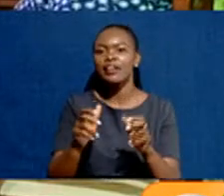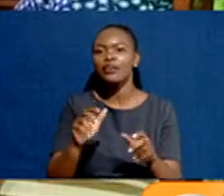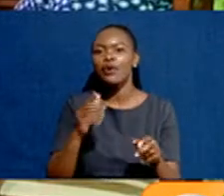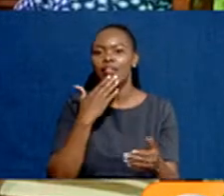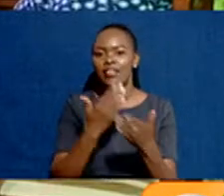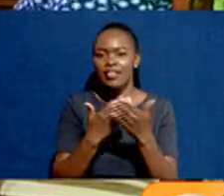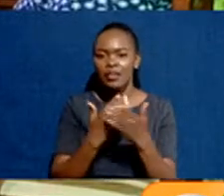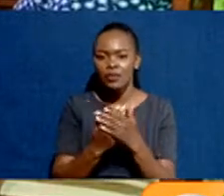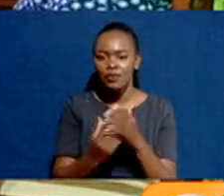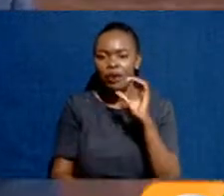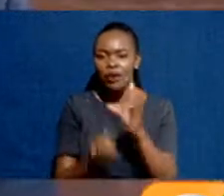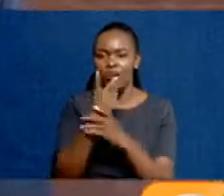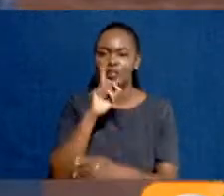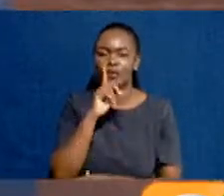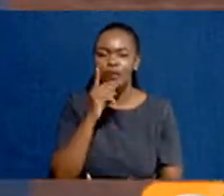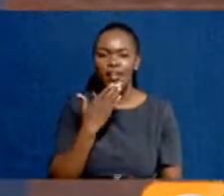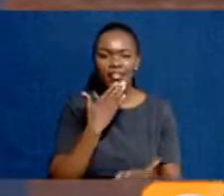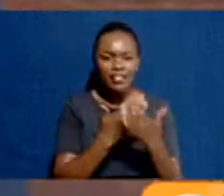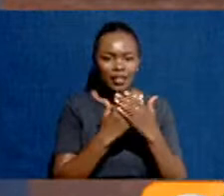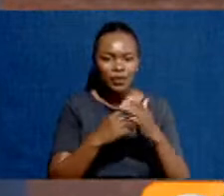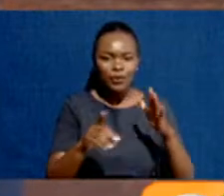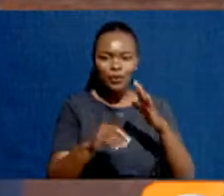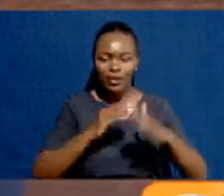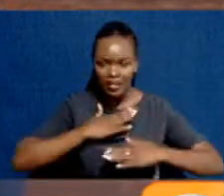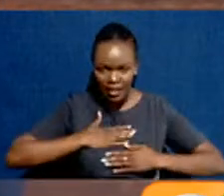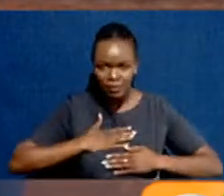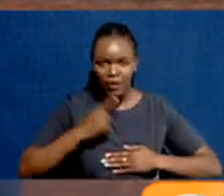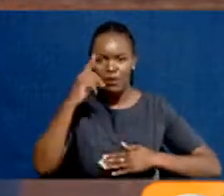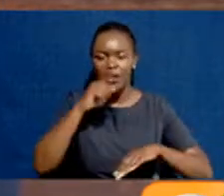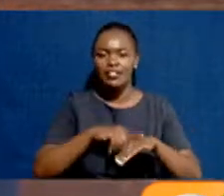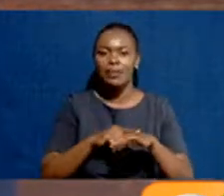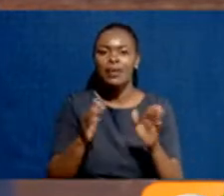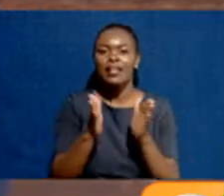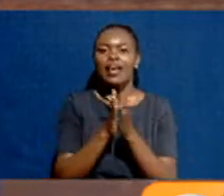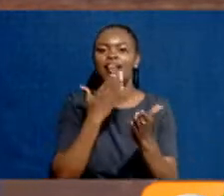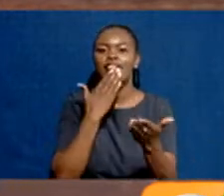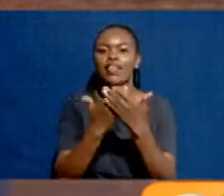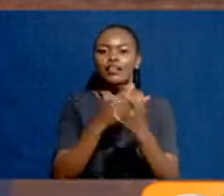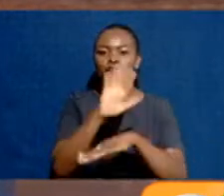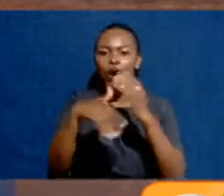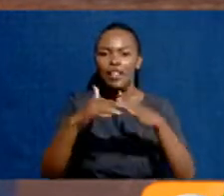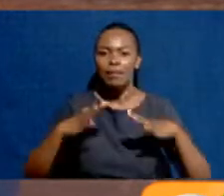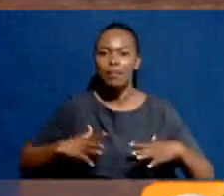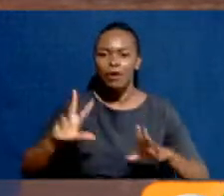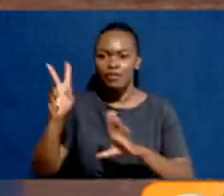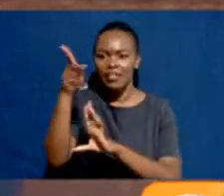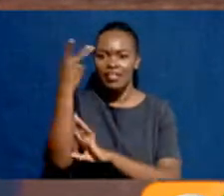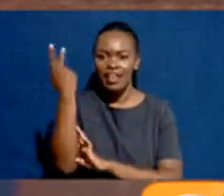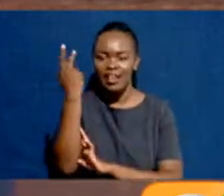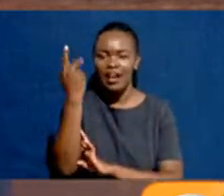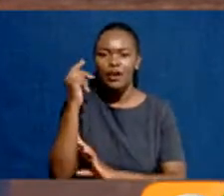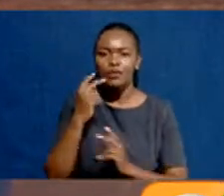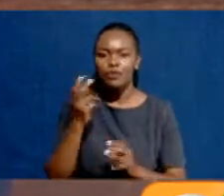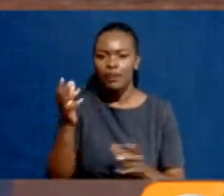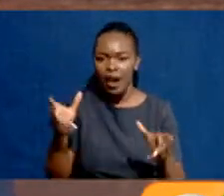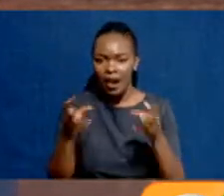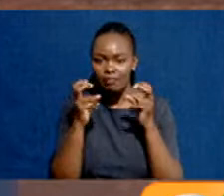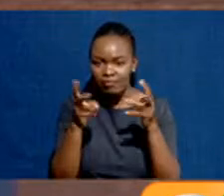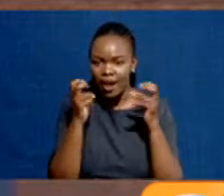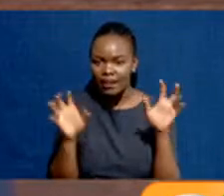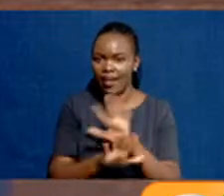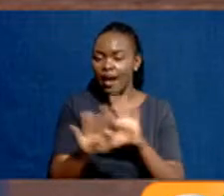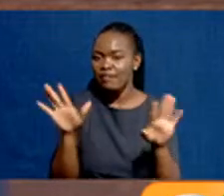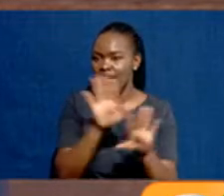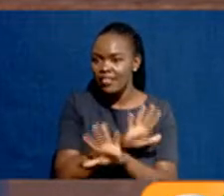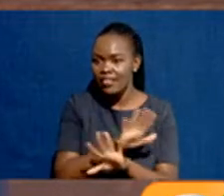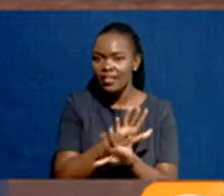tomorrow. And thank you, Your Excellency, for your time and company. Thank you to you too, the Kenyan people, for watching. We aspire to be objective, professional, as